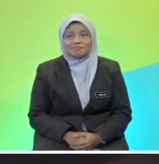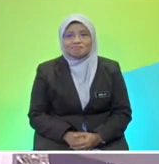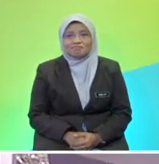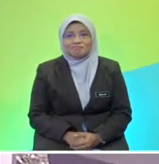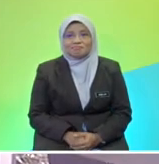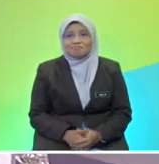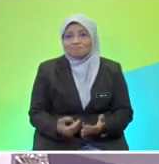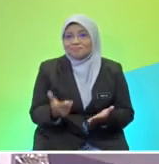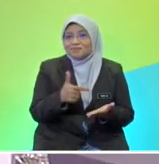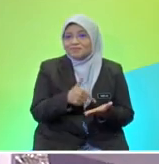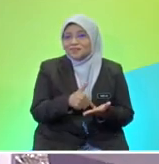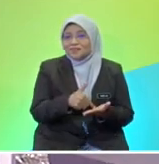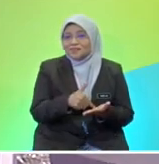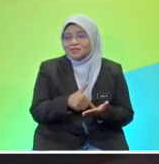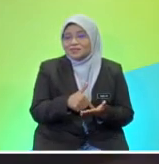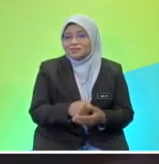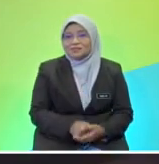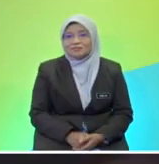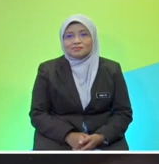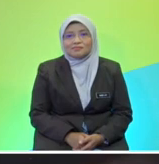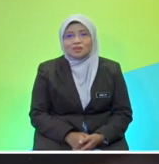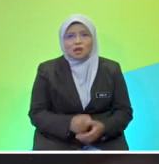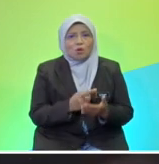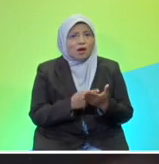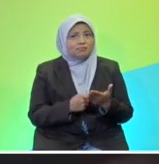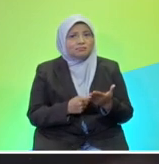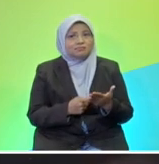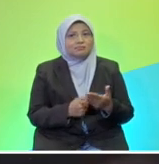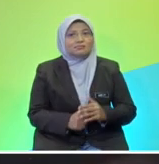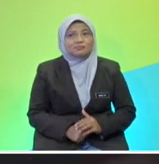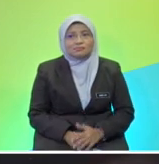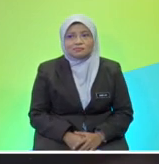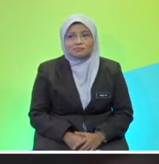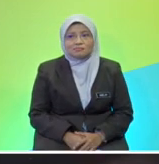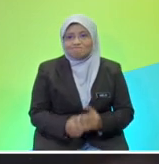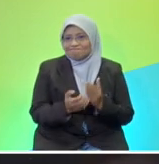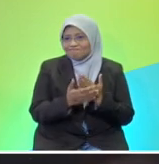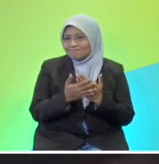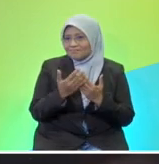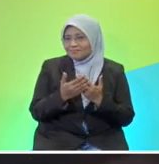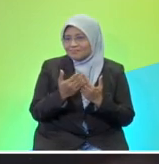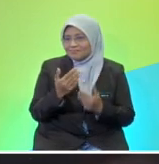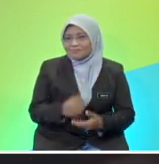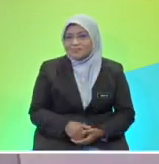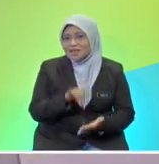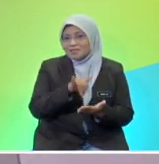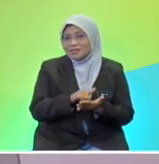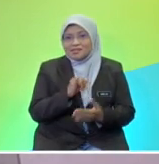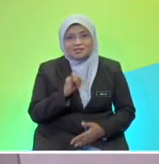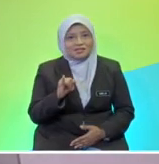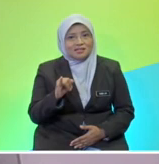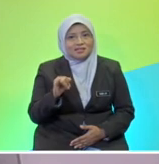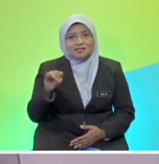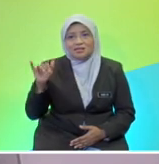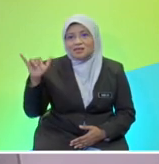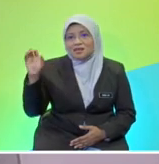Mm. What do we have? I know this one. This is an easy one. Okay. This is yo-yo. I'm not going to look how to